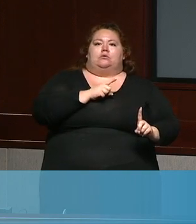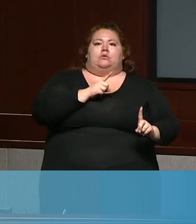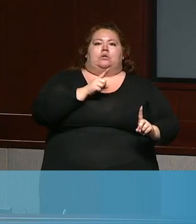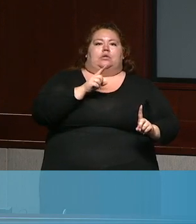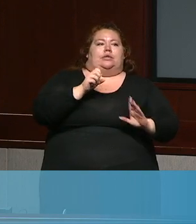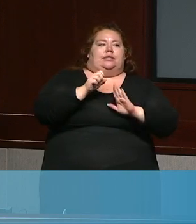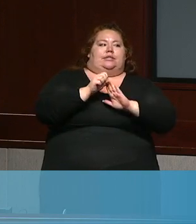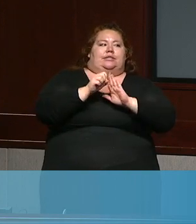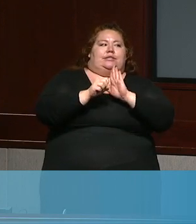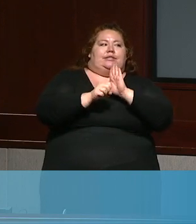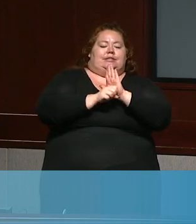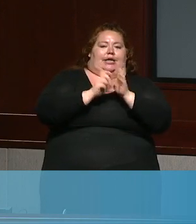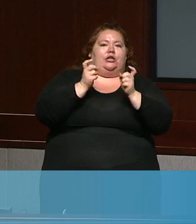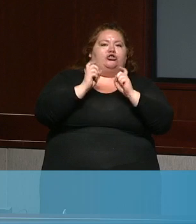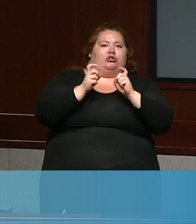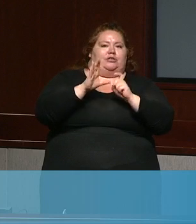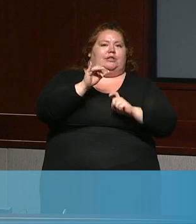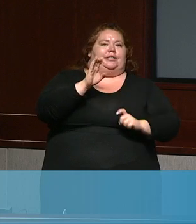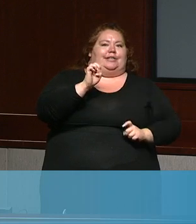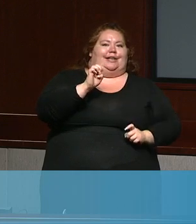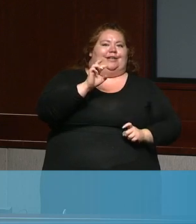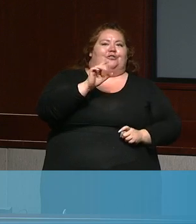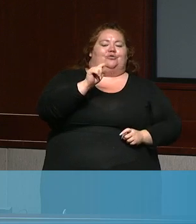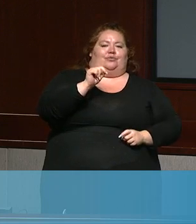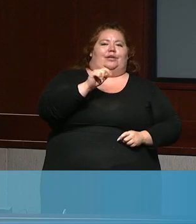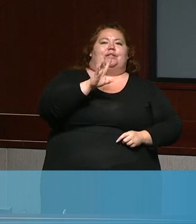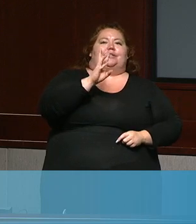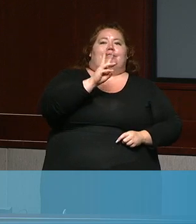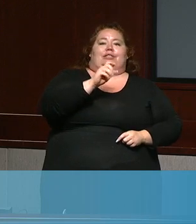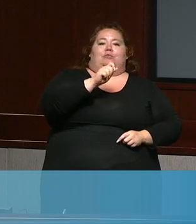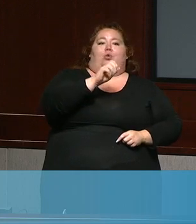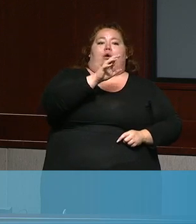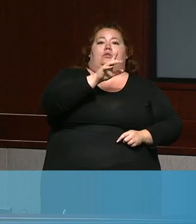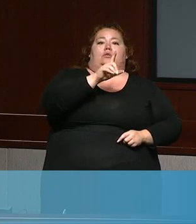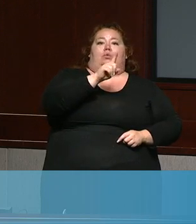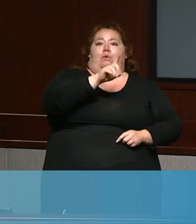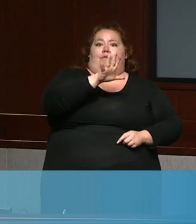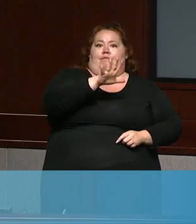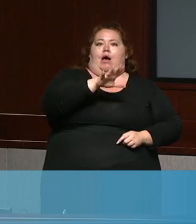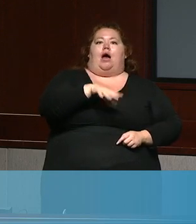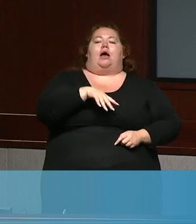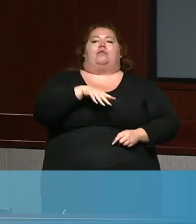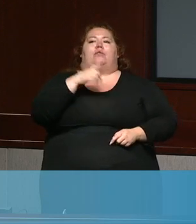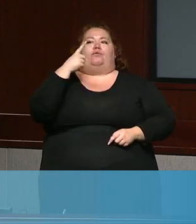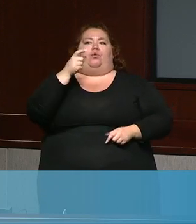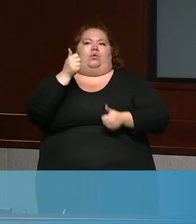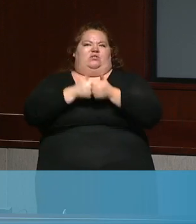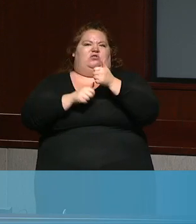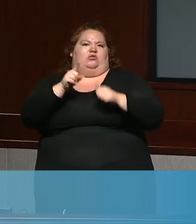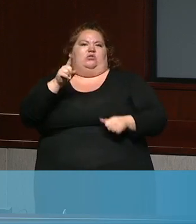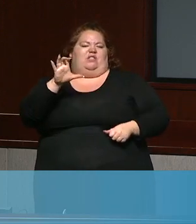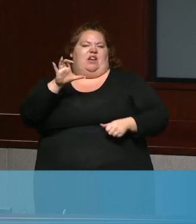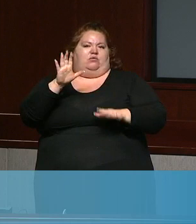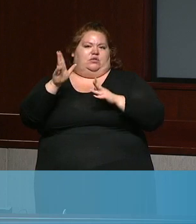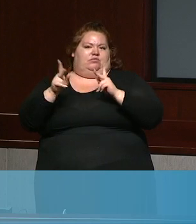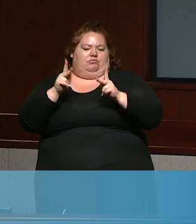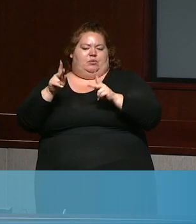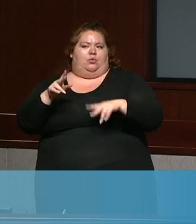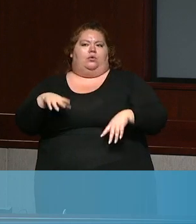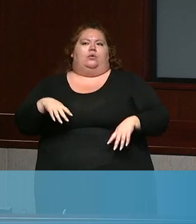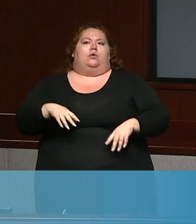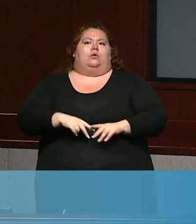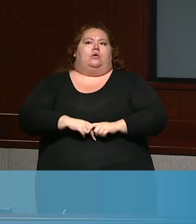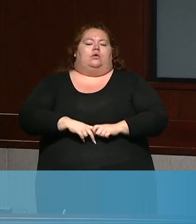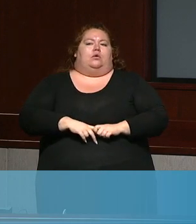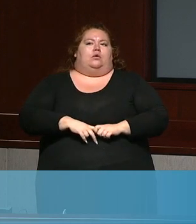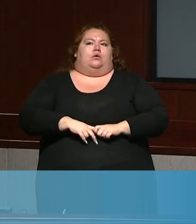rate of 6.5 per 100,000 people. The state's goal for this metric, as Ms. Kerrigan talked about, is